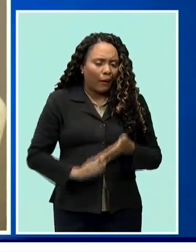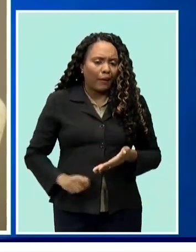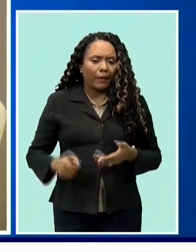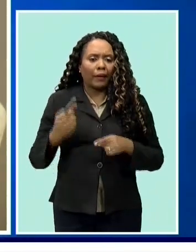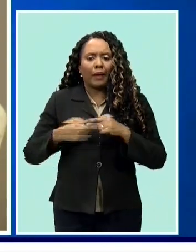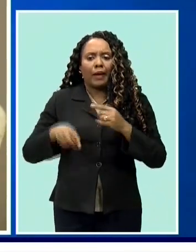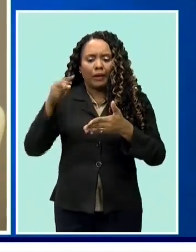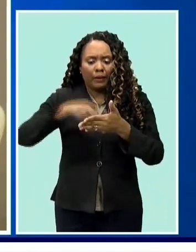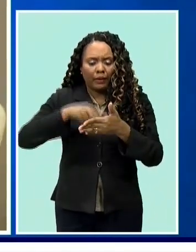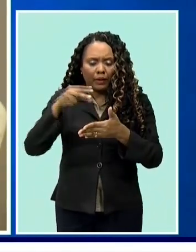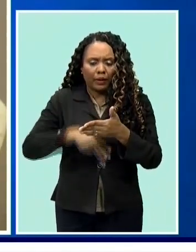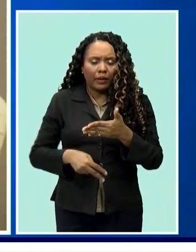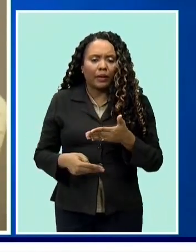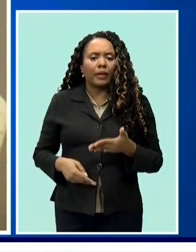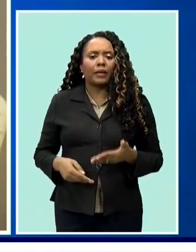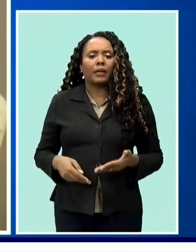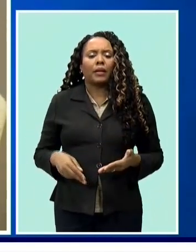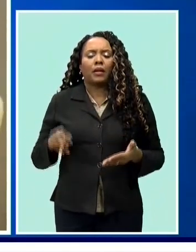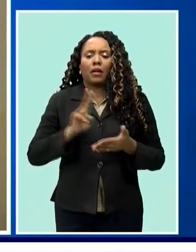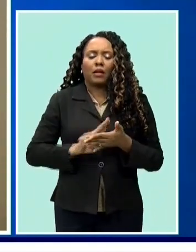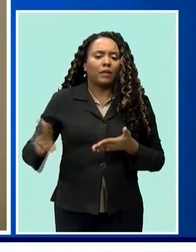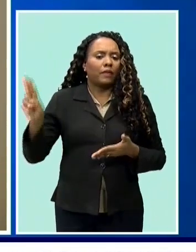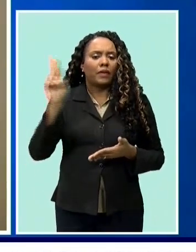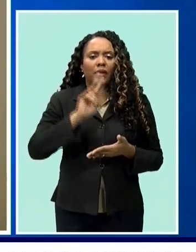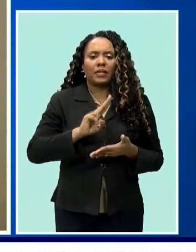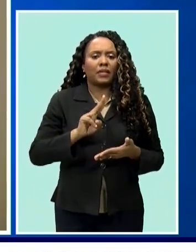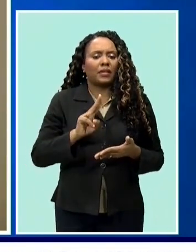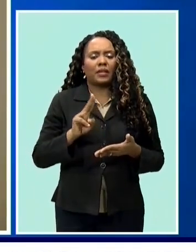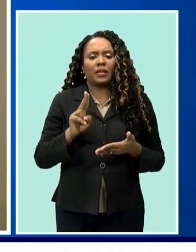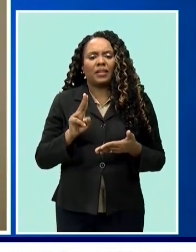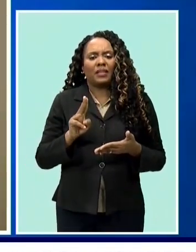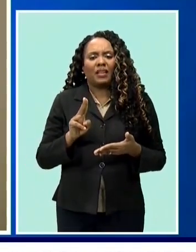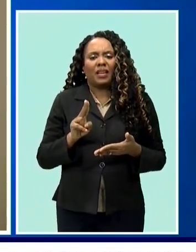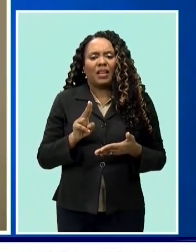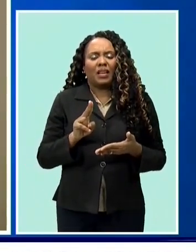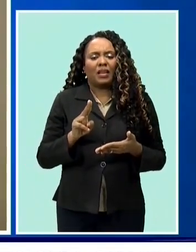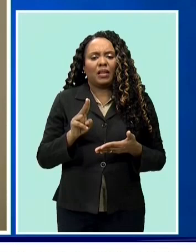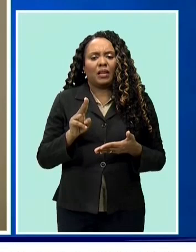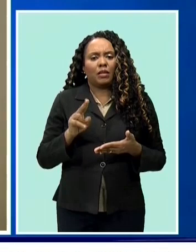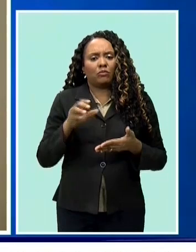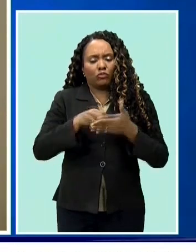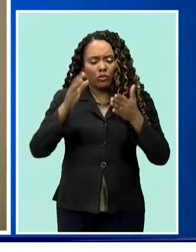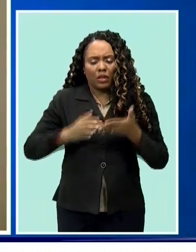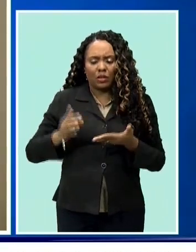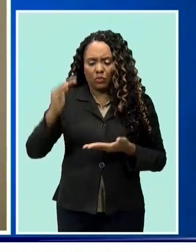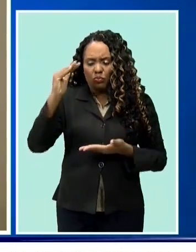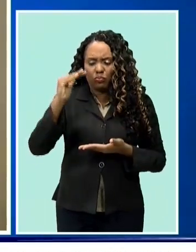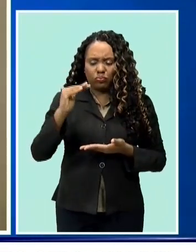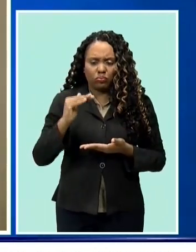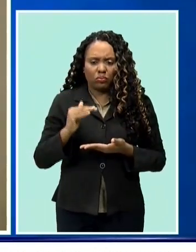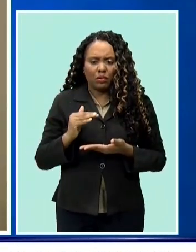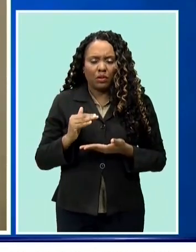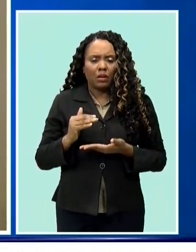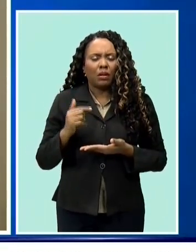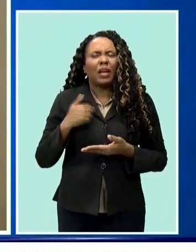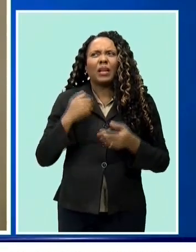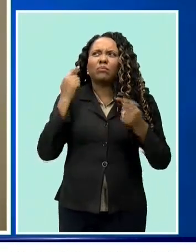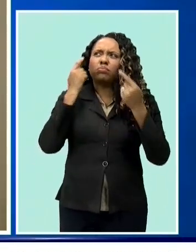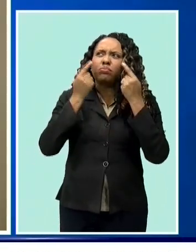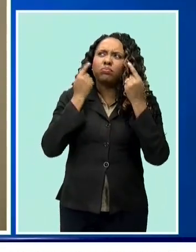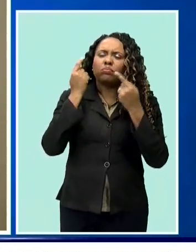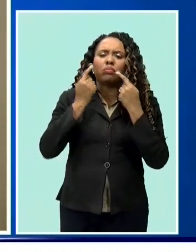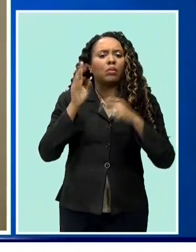university education is a geographical expression. And I'm wondering if Barbados, with its surplus of highly